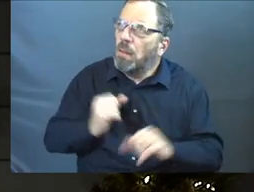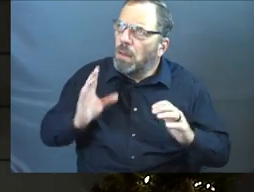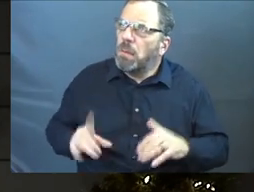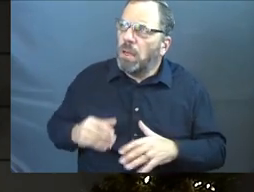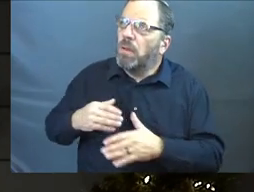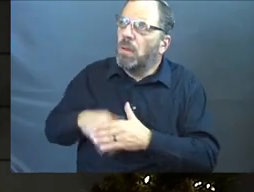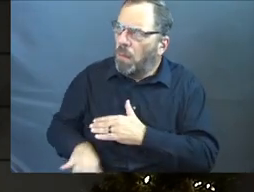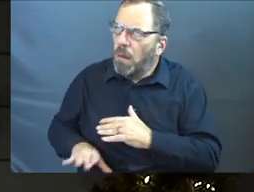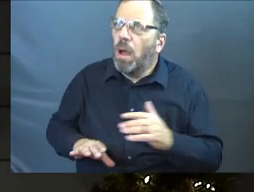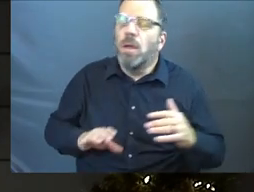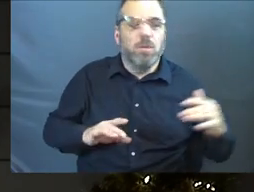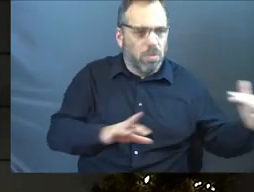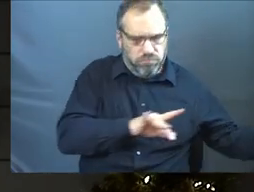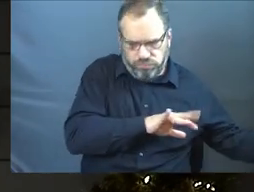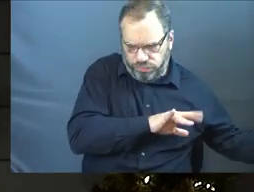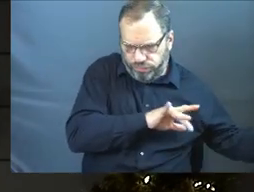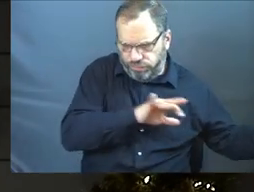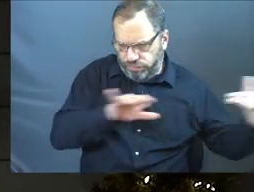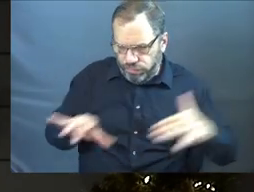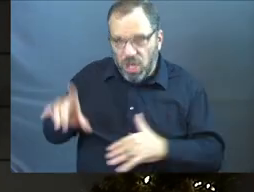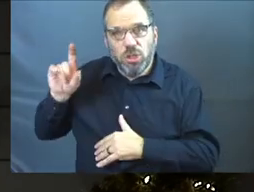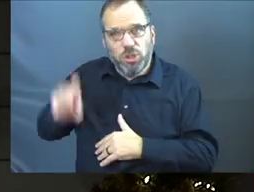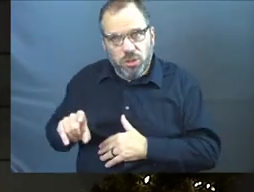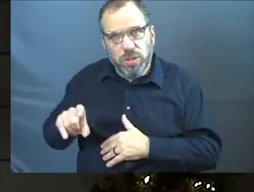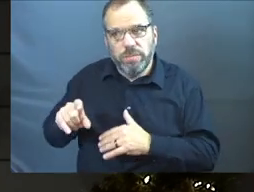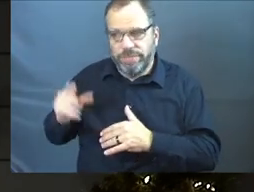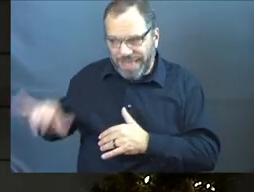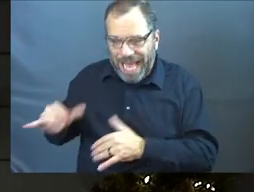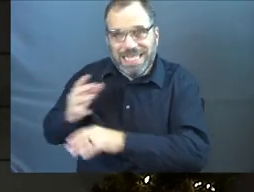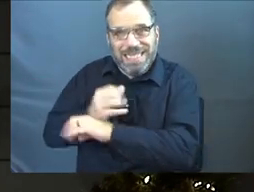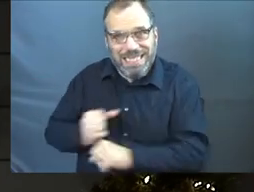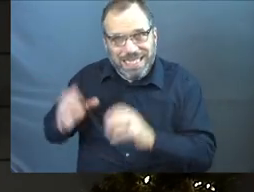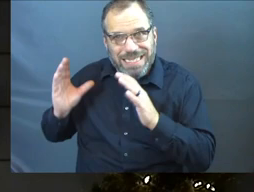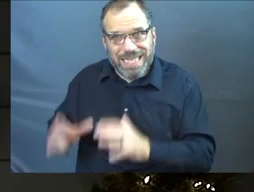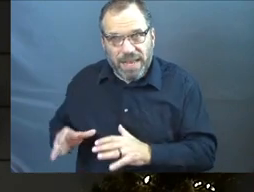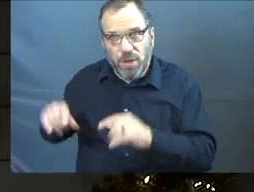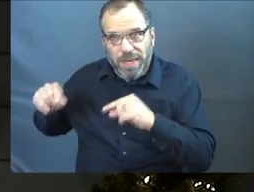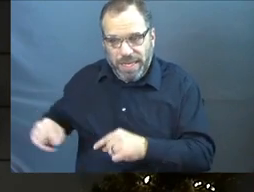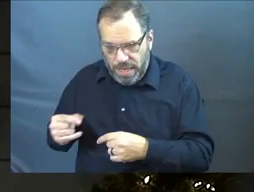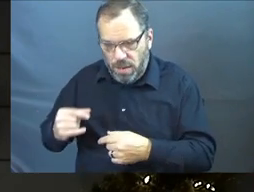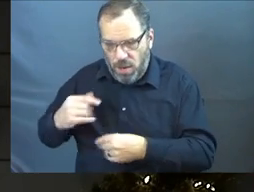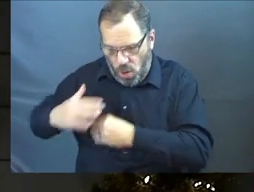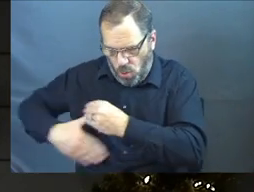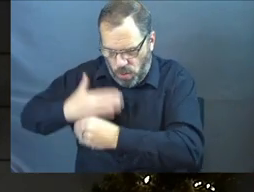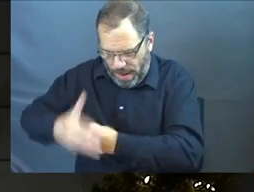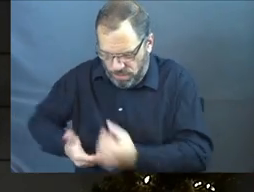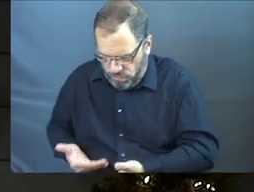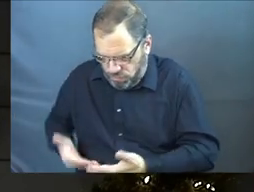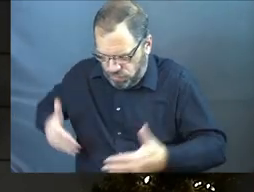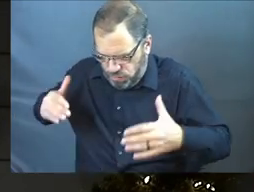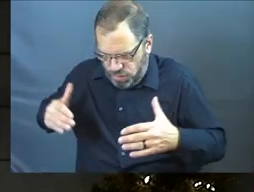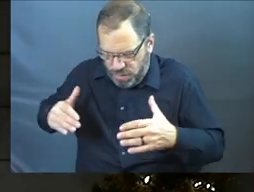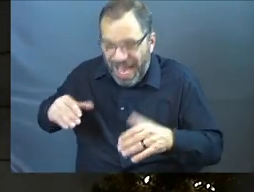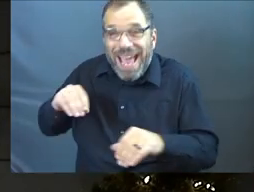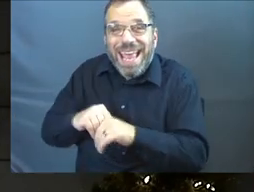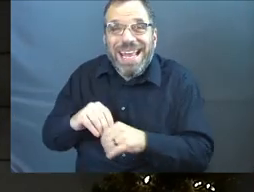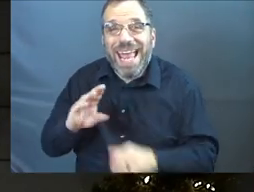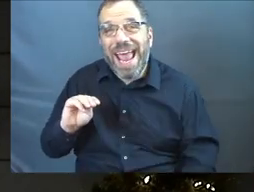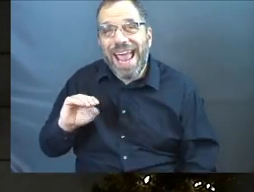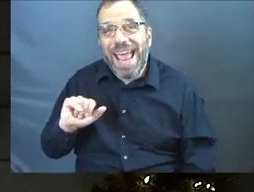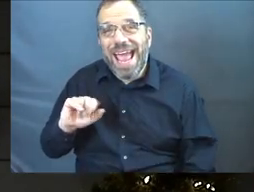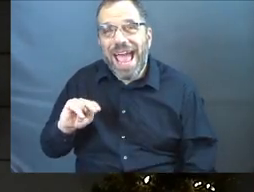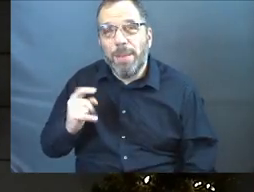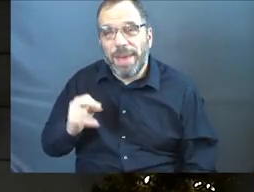Here's how you'll see him. You should go see him. This is how you'll know who he is, the Savior. He's going to be here, strips of cloth, snugly, right, in a